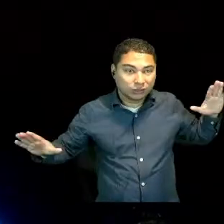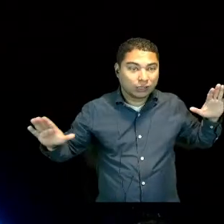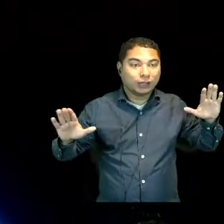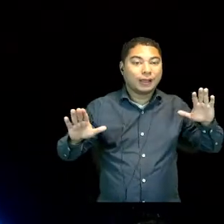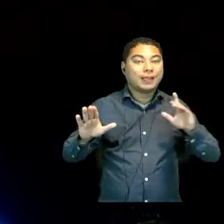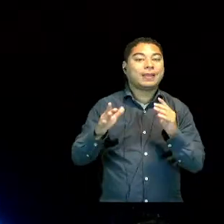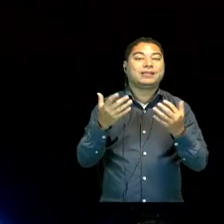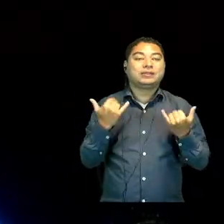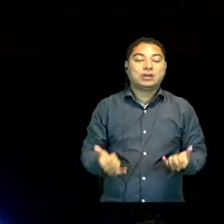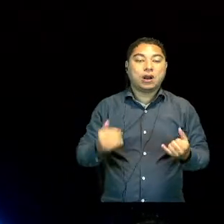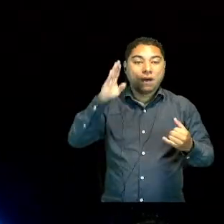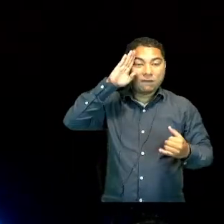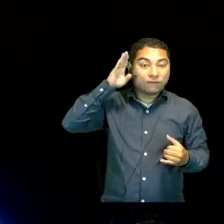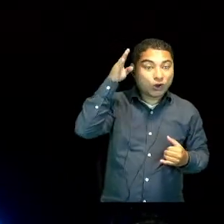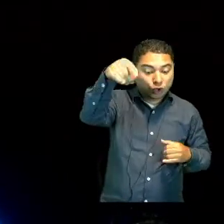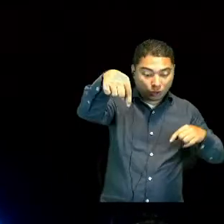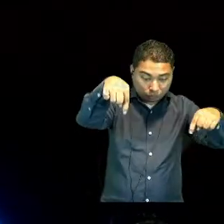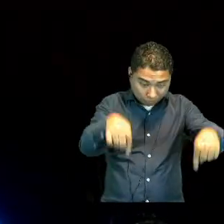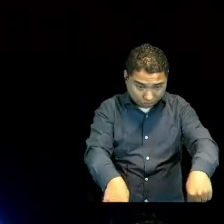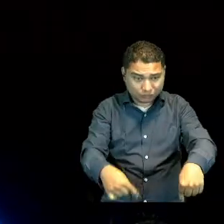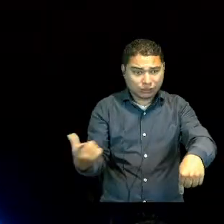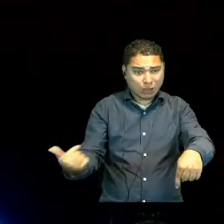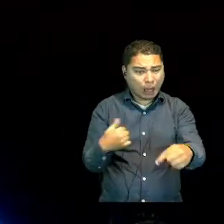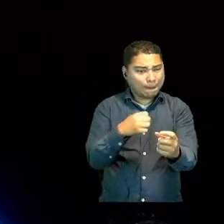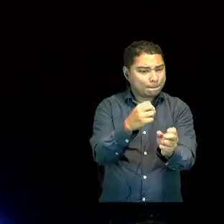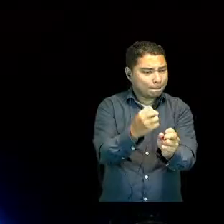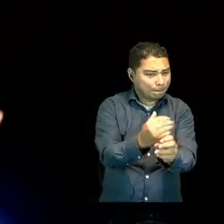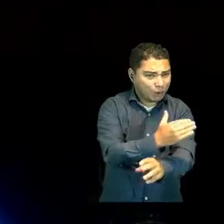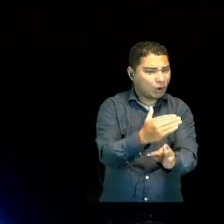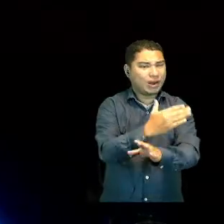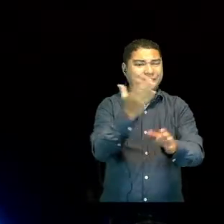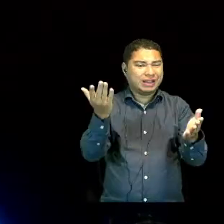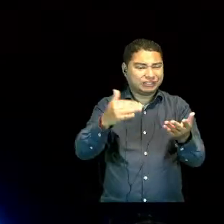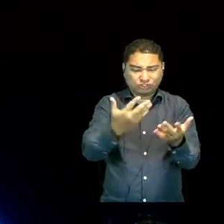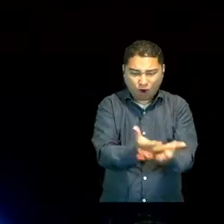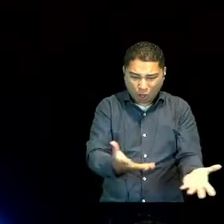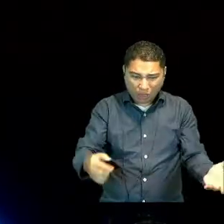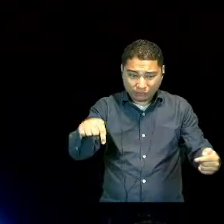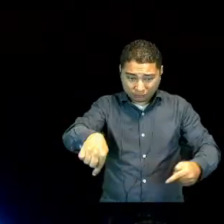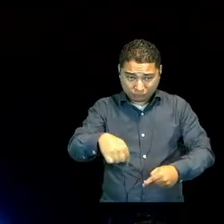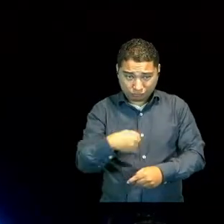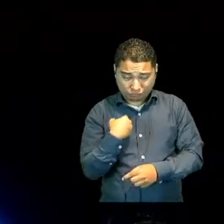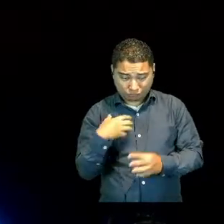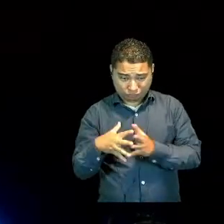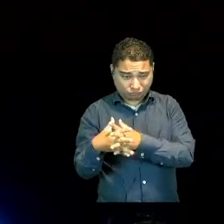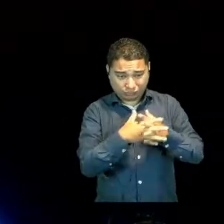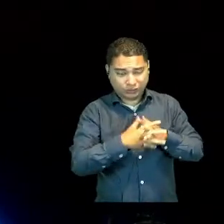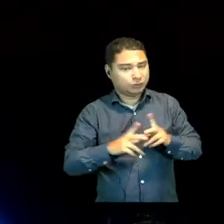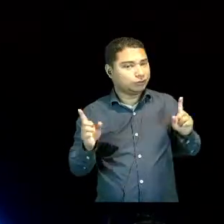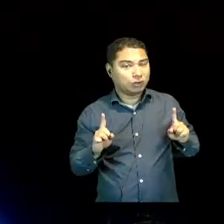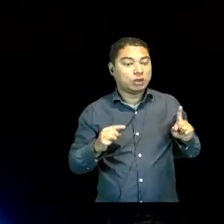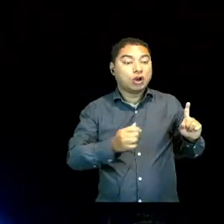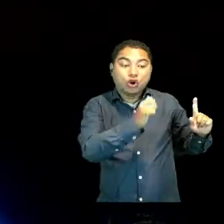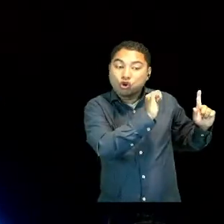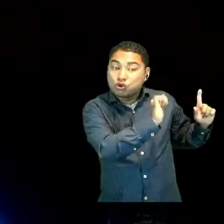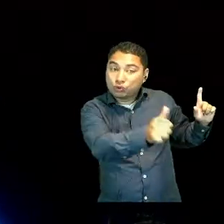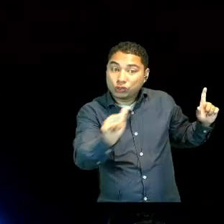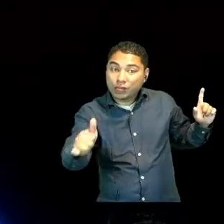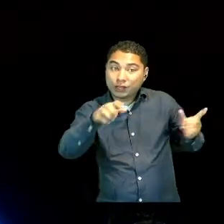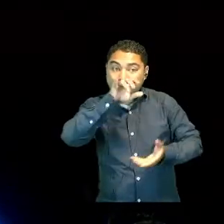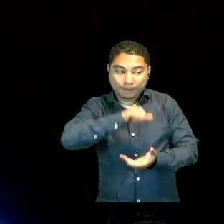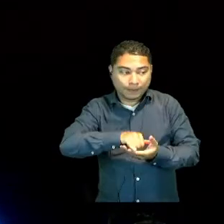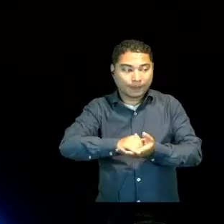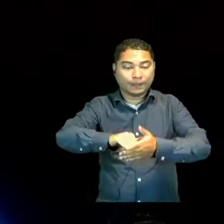world. And just as you guaranteed the rise of your vice